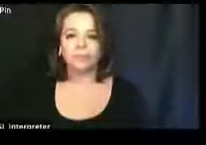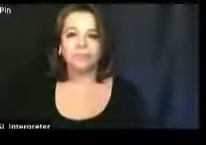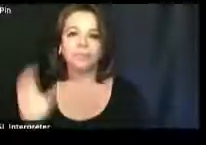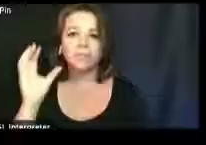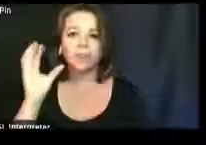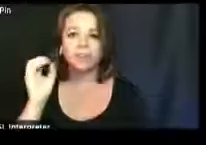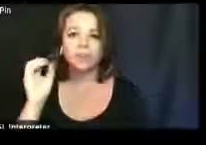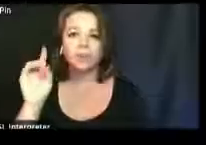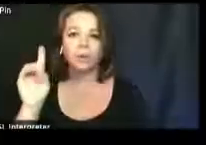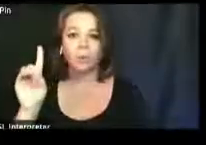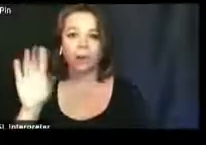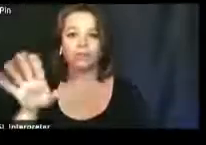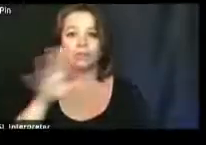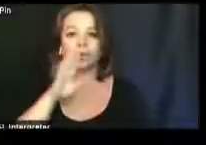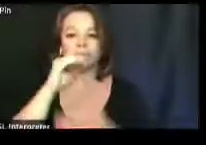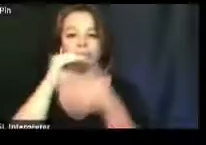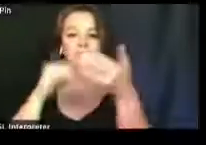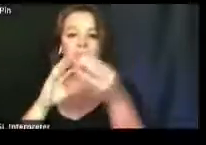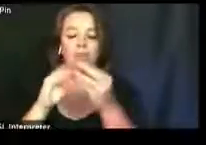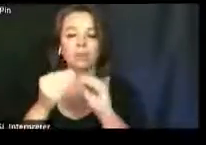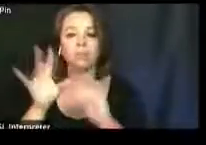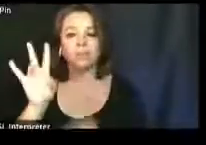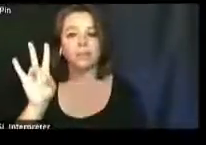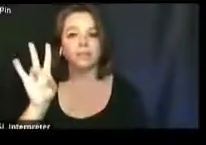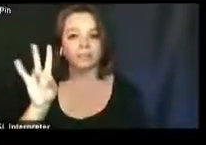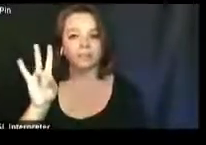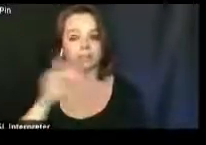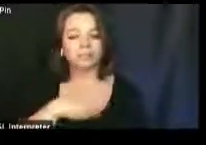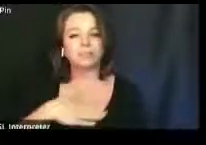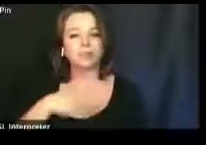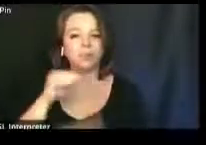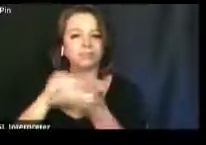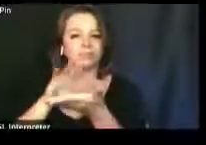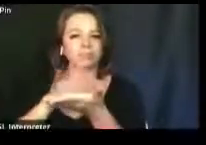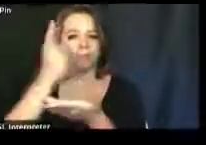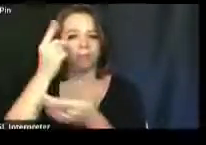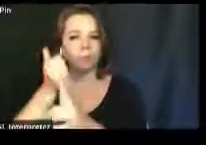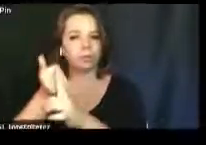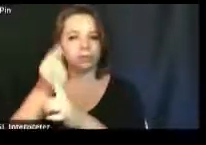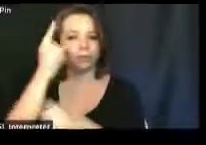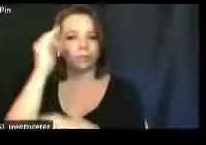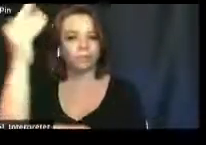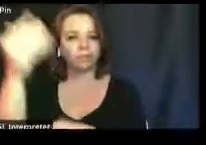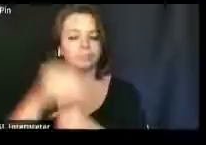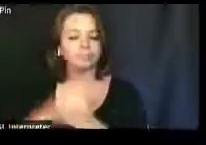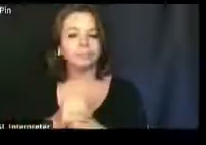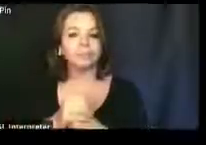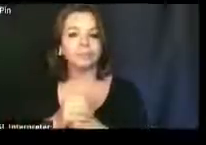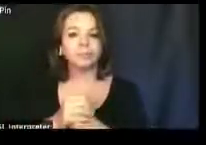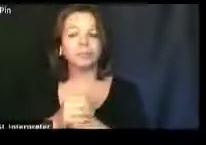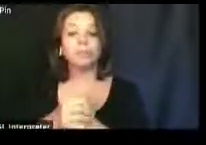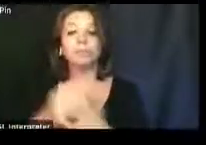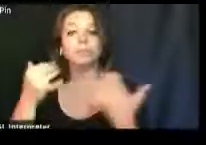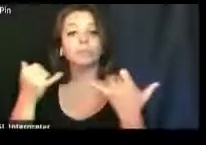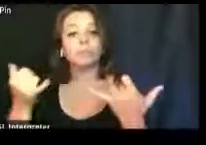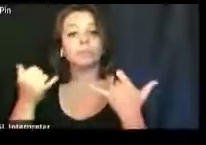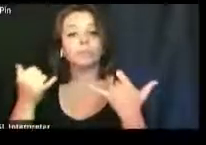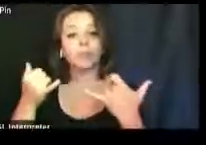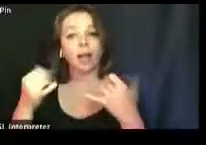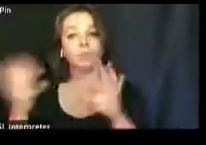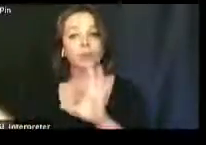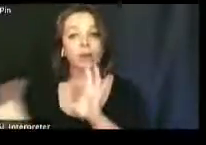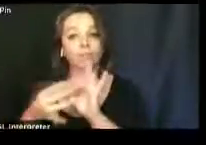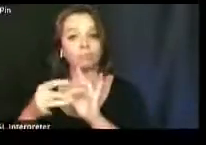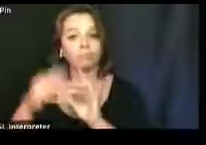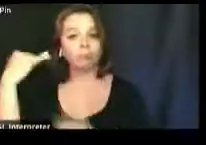001, your speaker order number will be number 7. If you can please make note of that for future reference. You can now enable your audio and video in the lower left corner